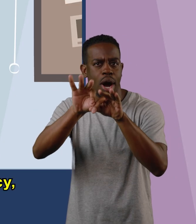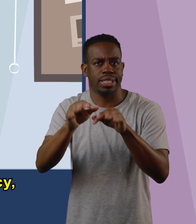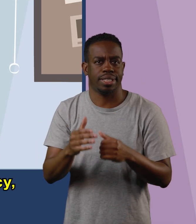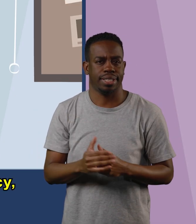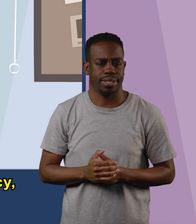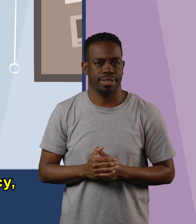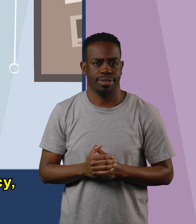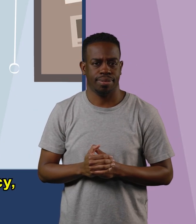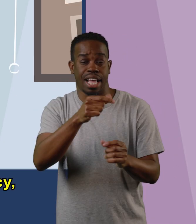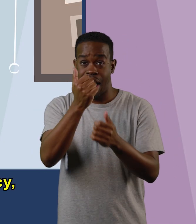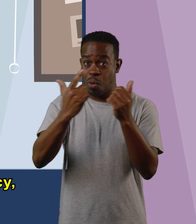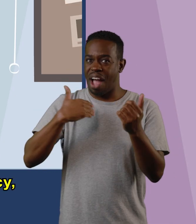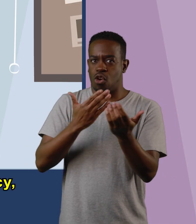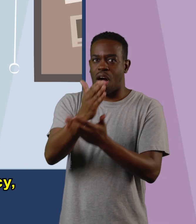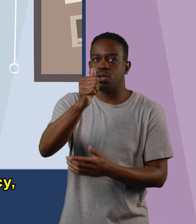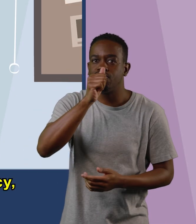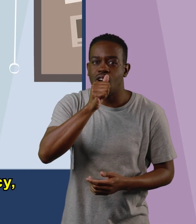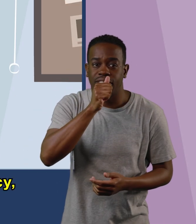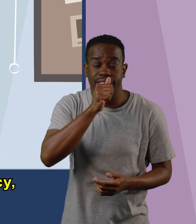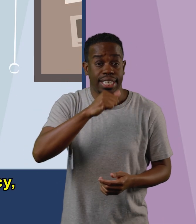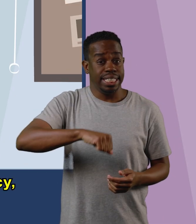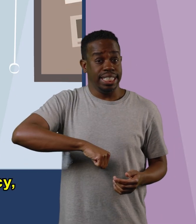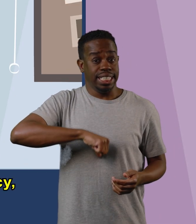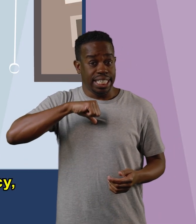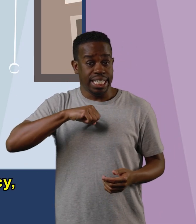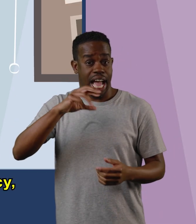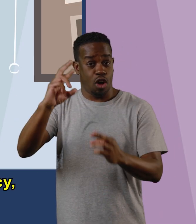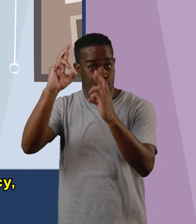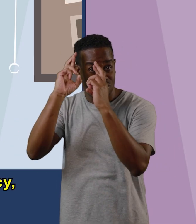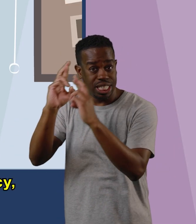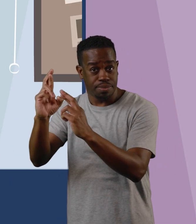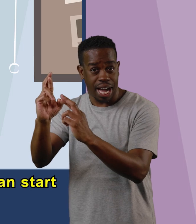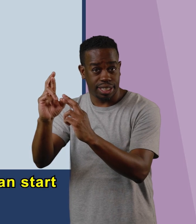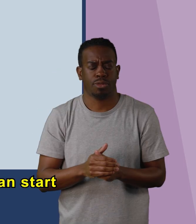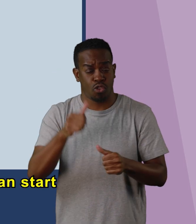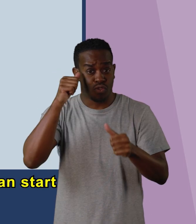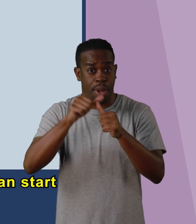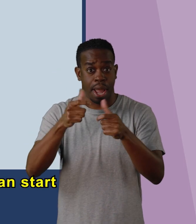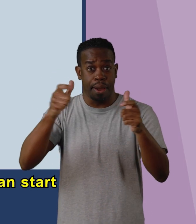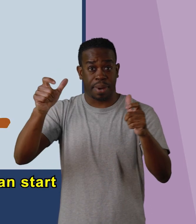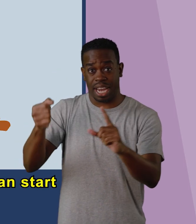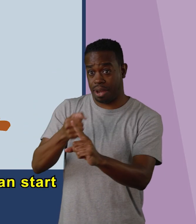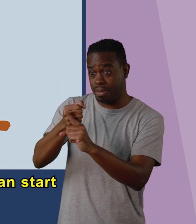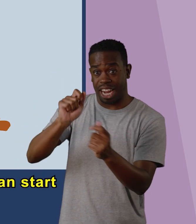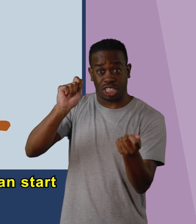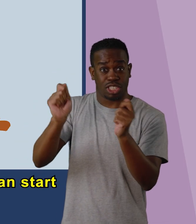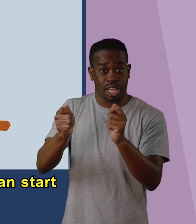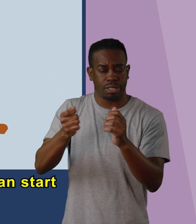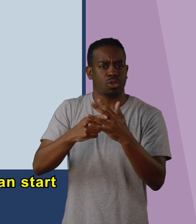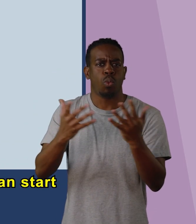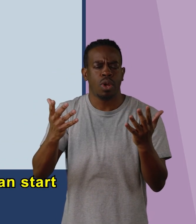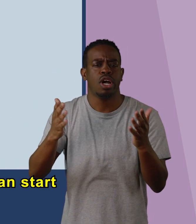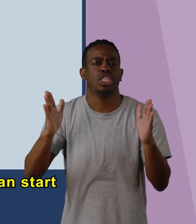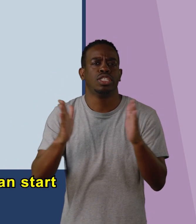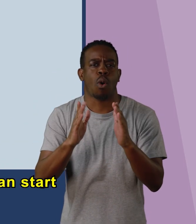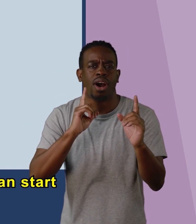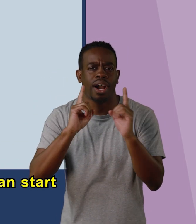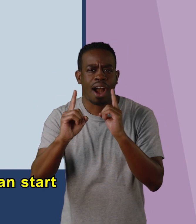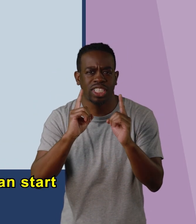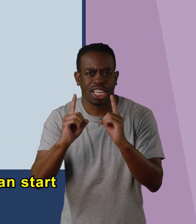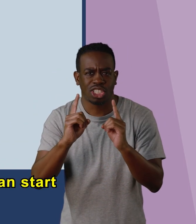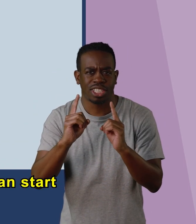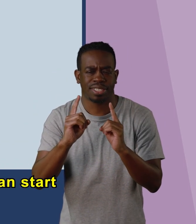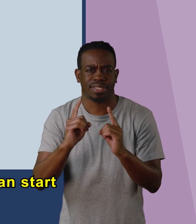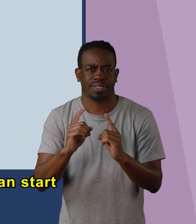it. Everyone has a right to privacy, dignity, and respect. Remember, big, impactful change can start